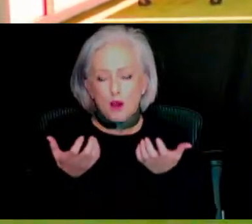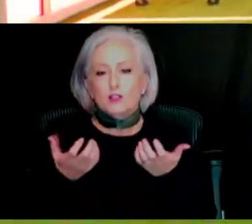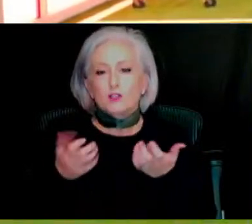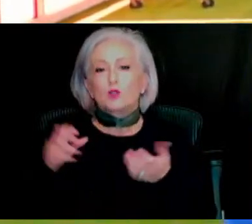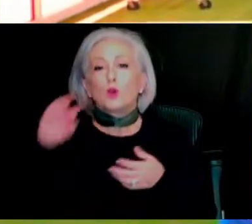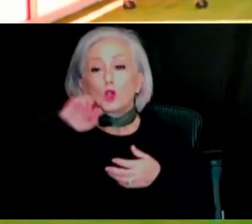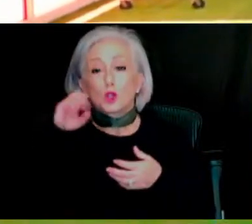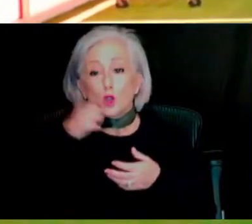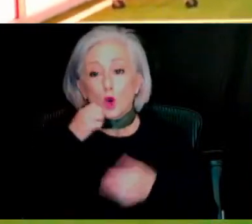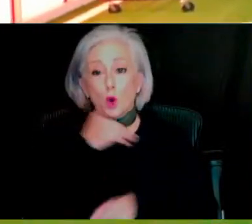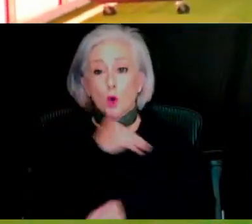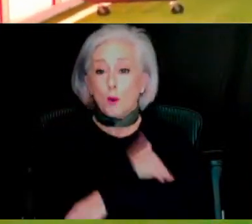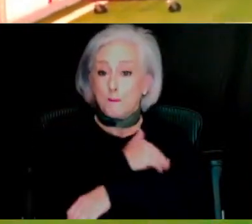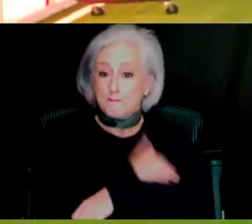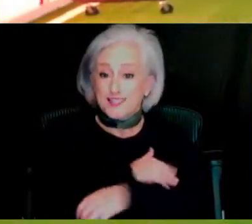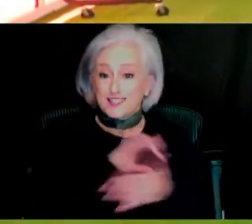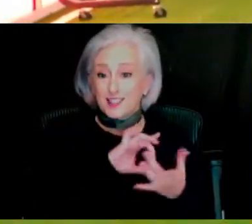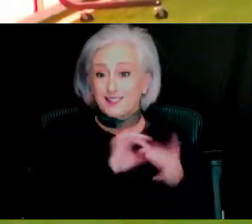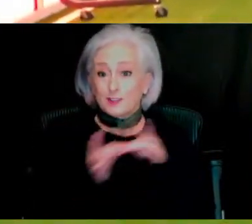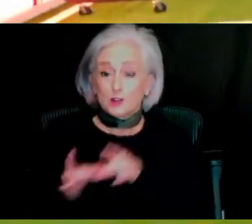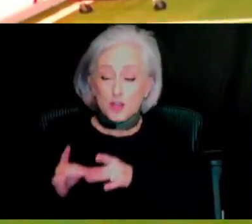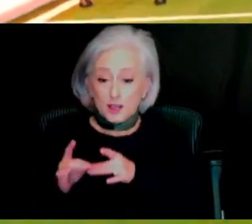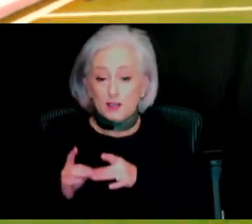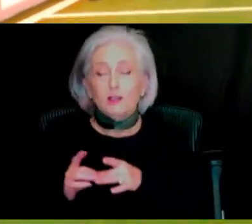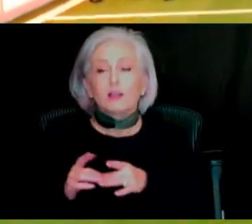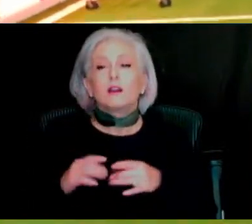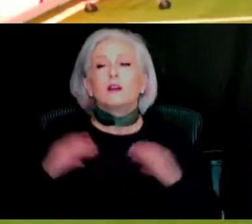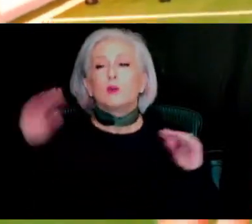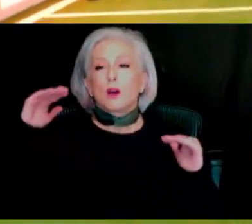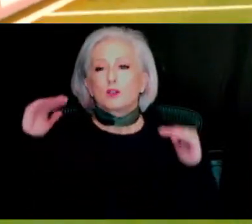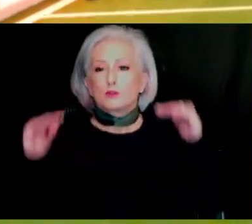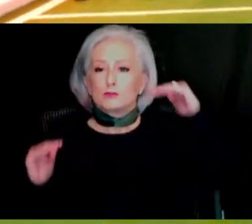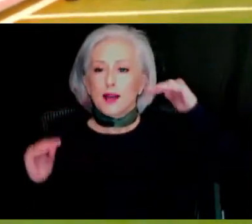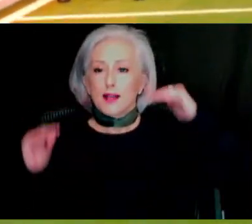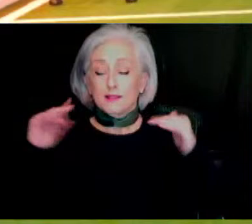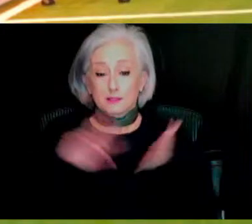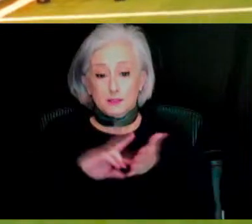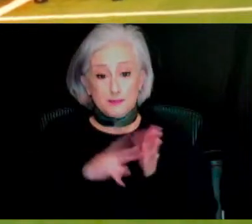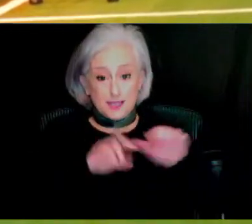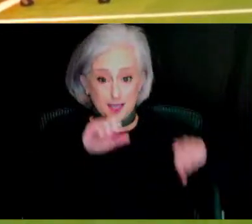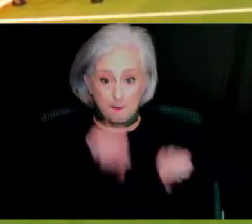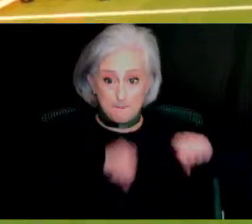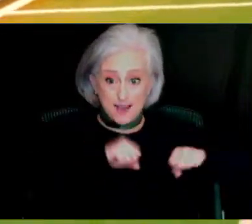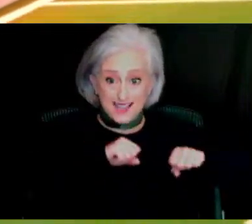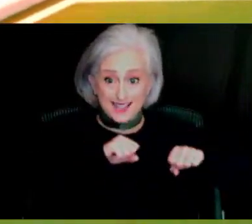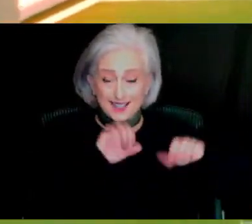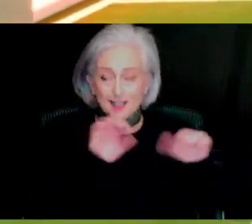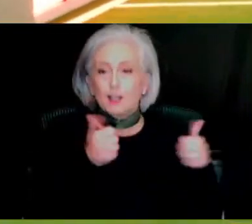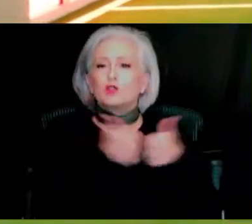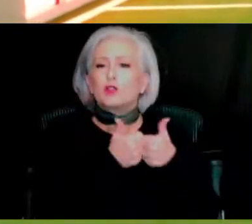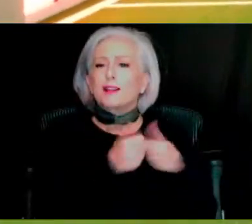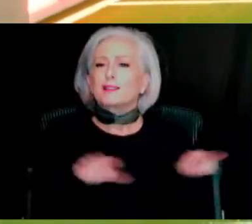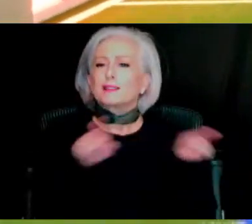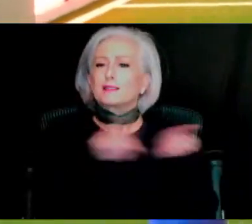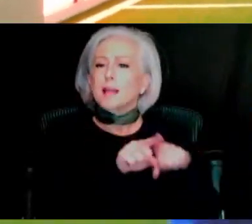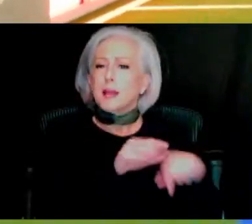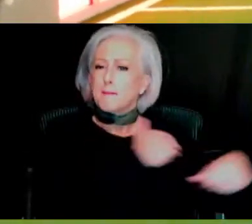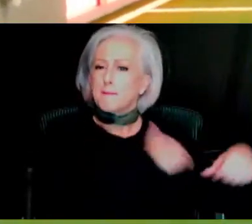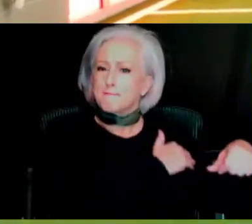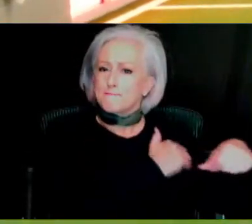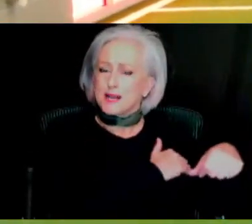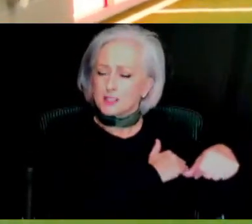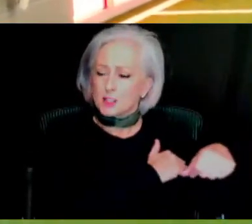biking, you're doing the same movements, and so the same muscles are getting challenged. So in your strength training program, by counterbalancing those, you keep your